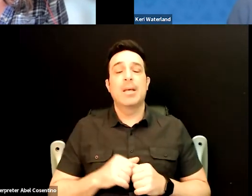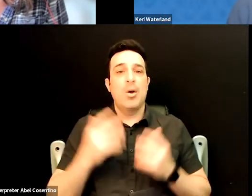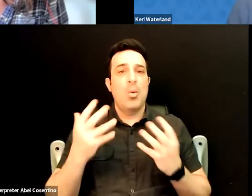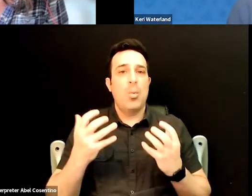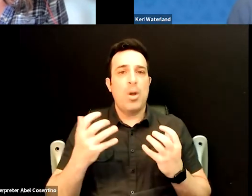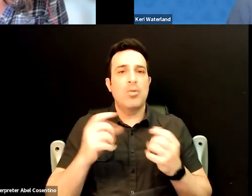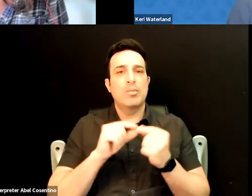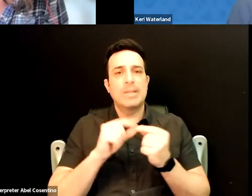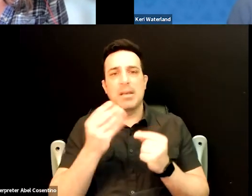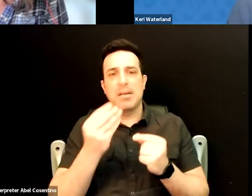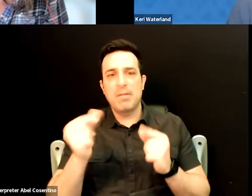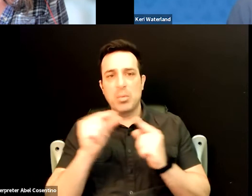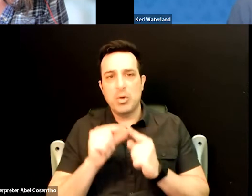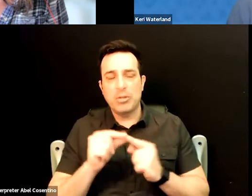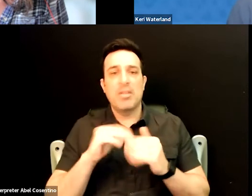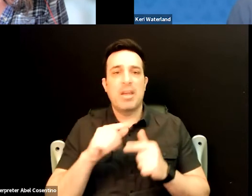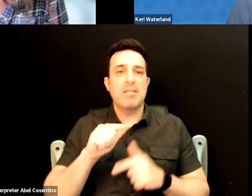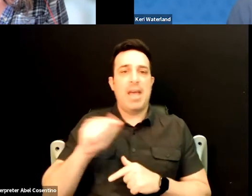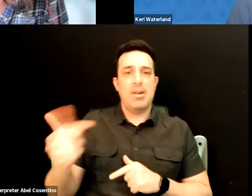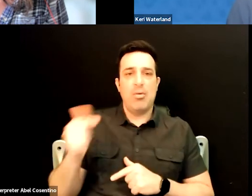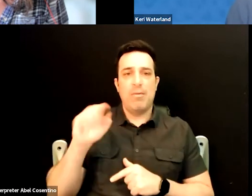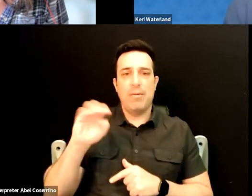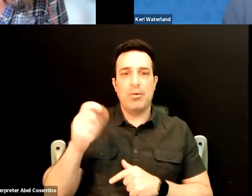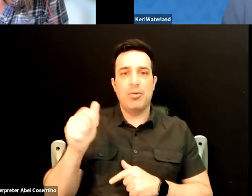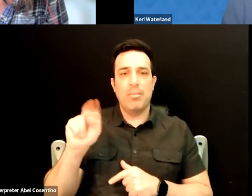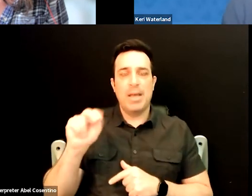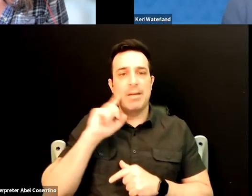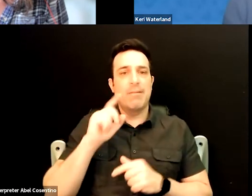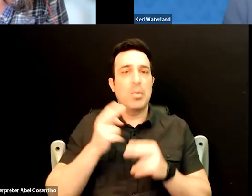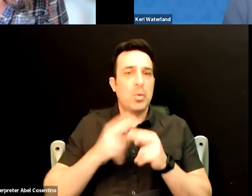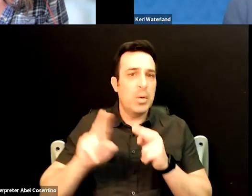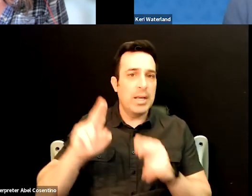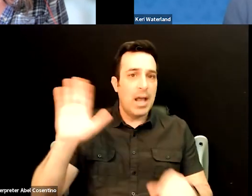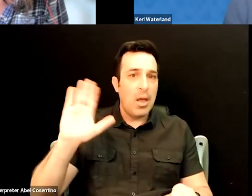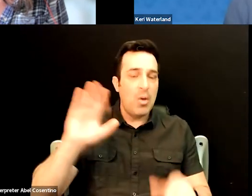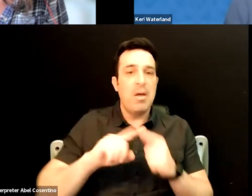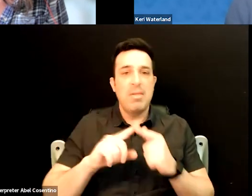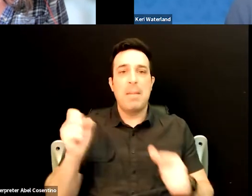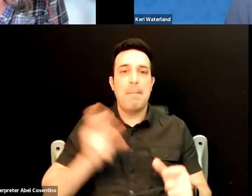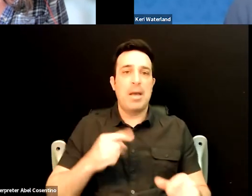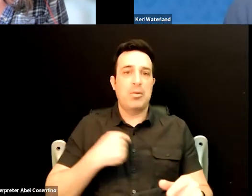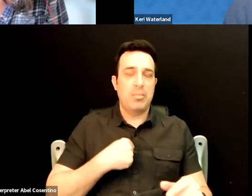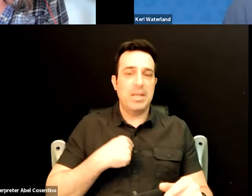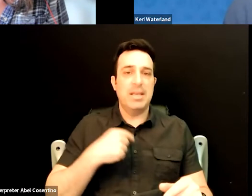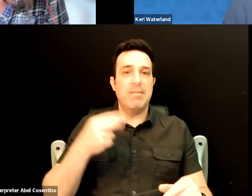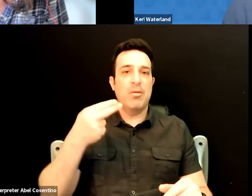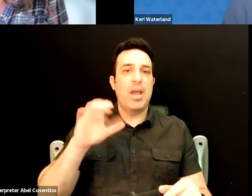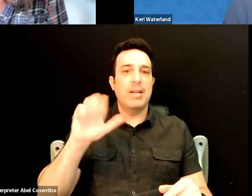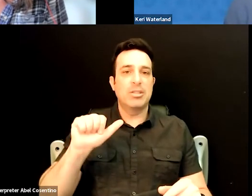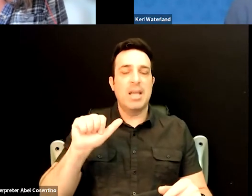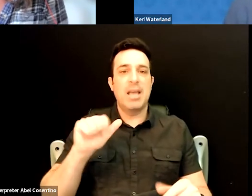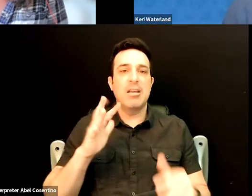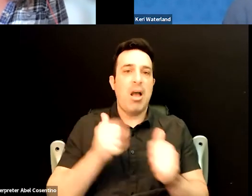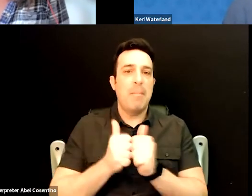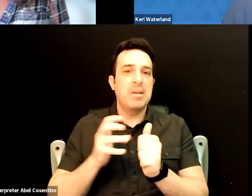just say a couple of words and then hand it over to Megan for a quick hi, and then I'll bring it back to me for some HCA updates really briefly.